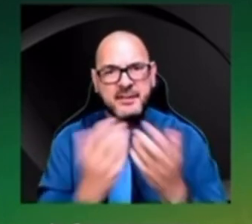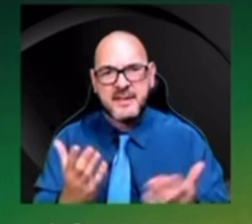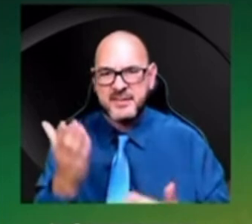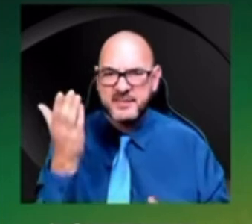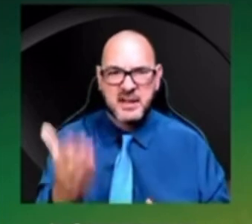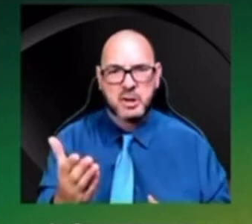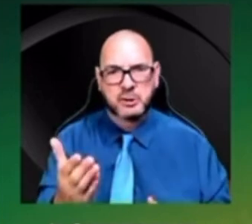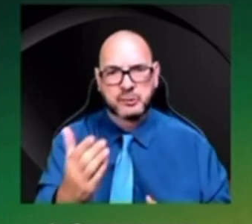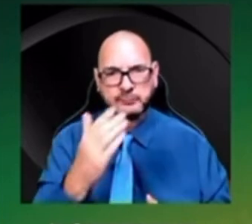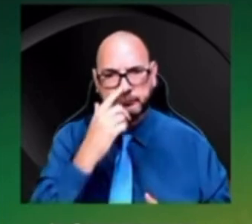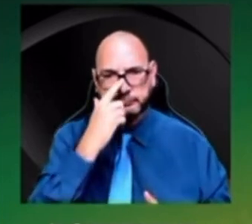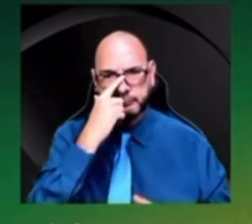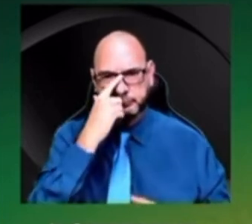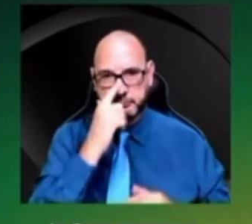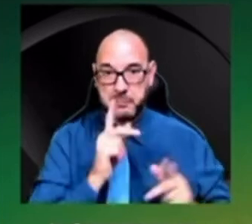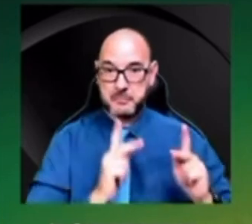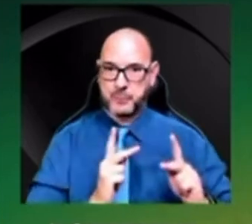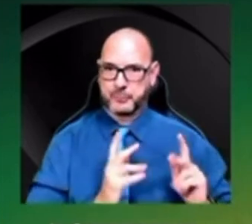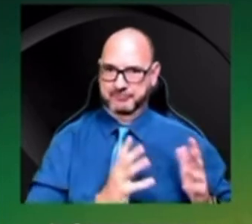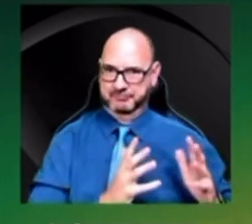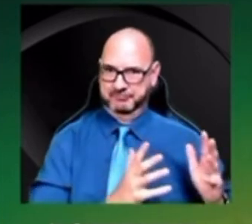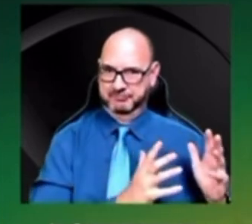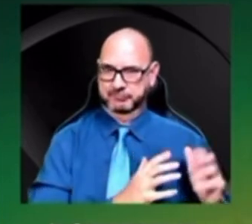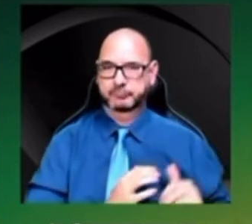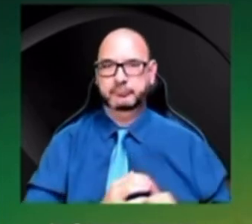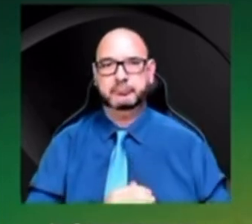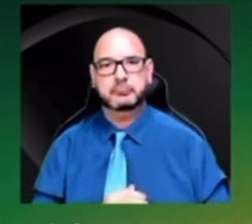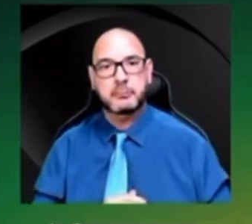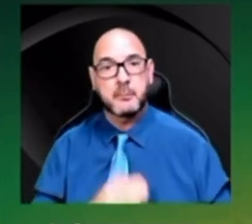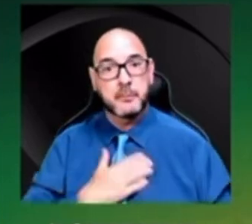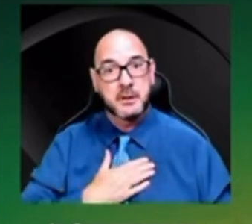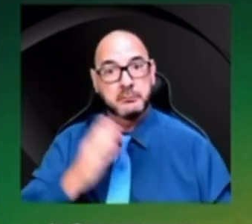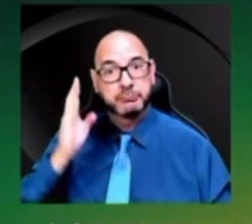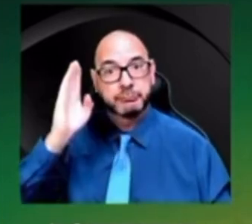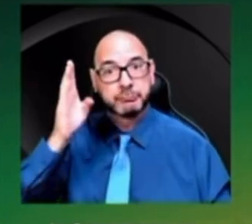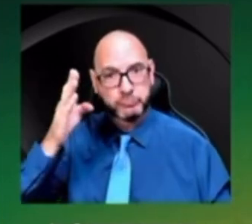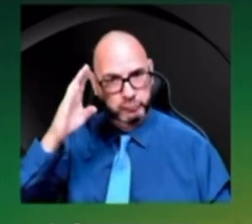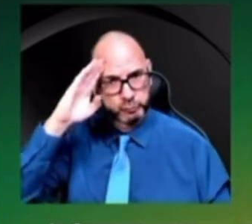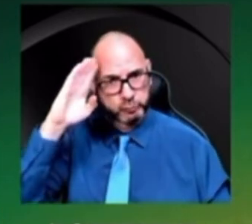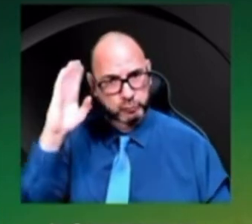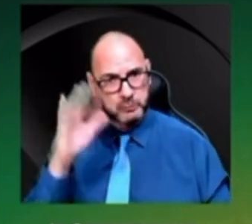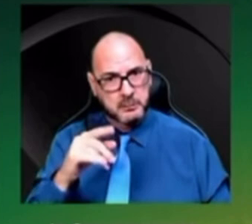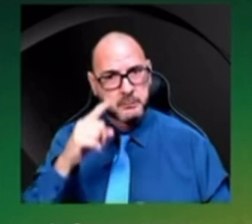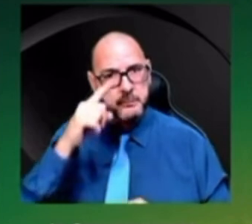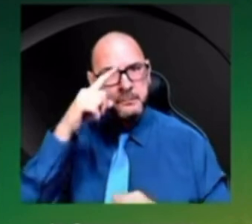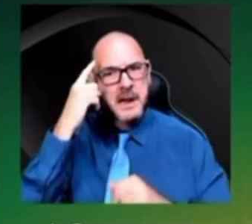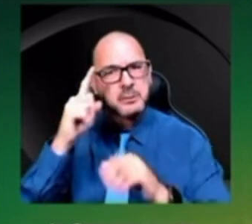So the speech I gave, as you know, was at the Black Star at the monument,